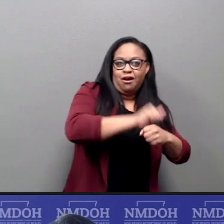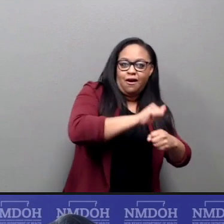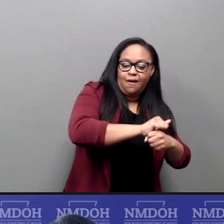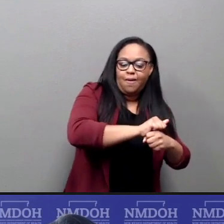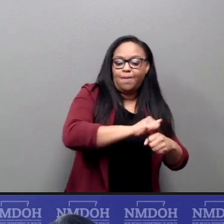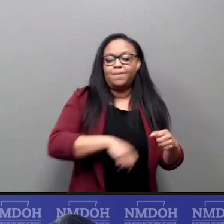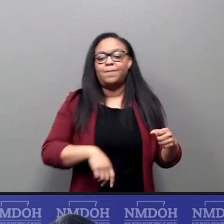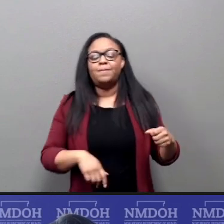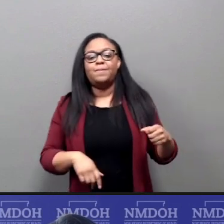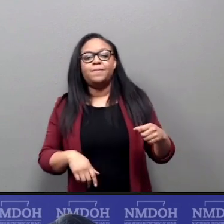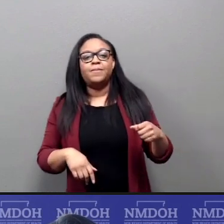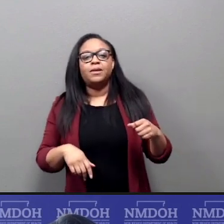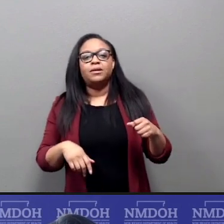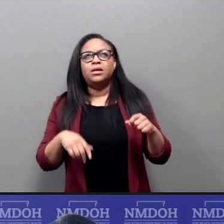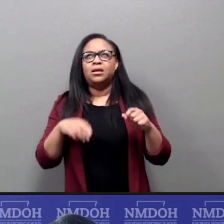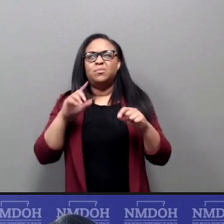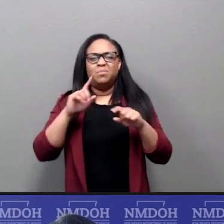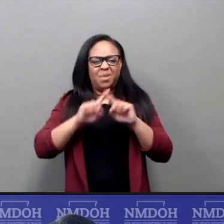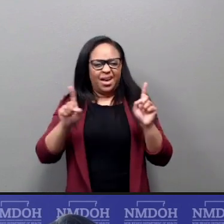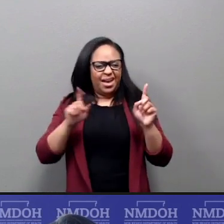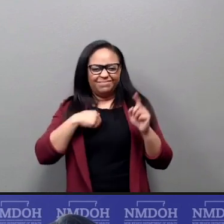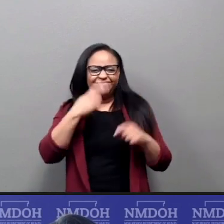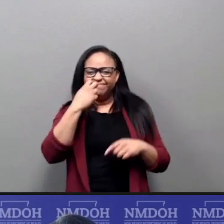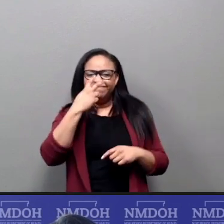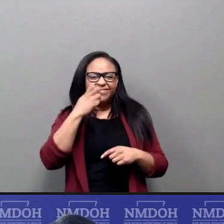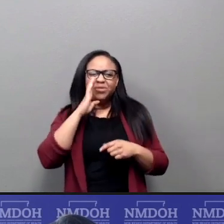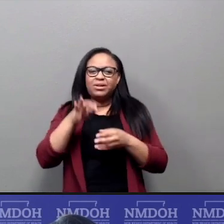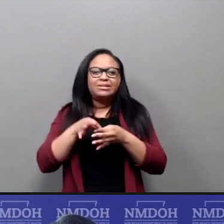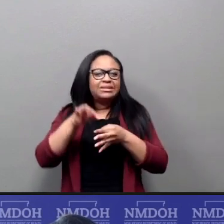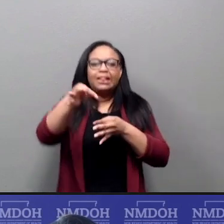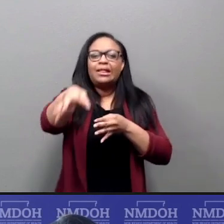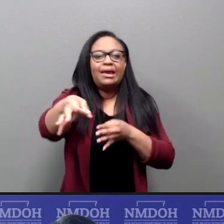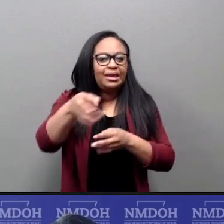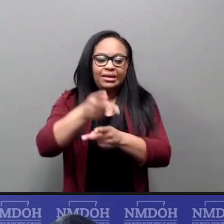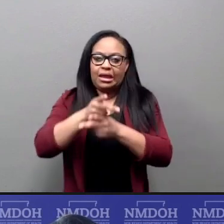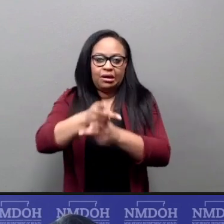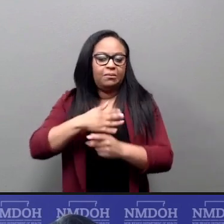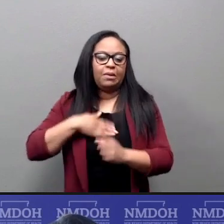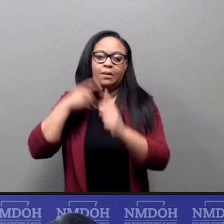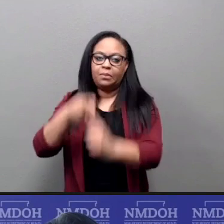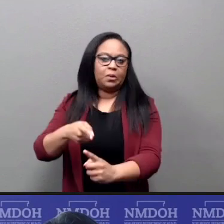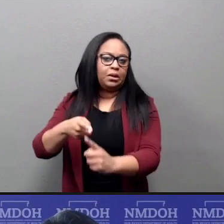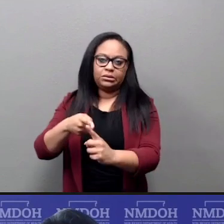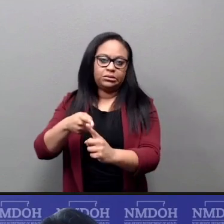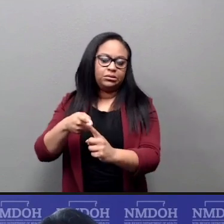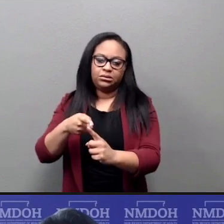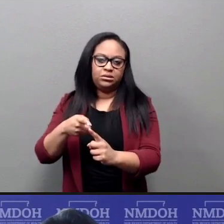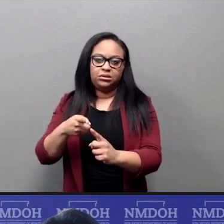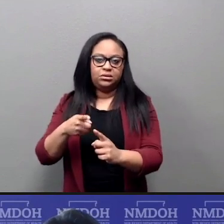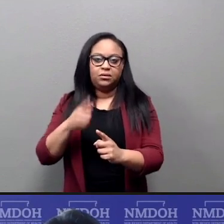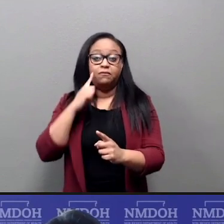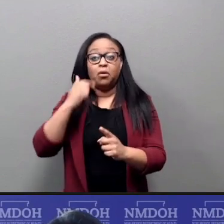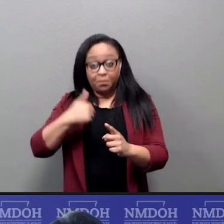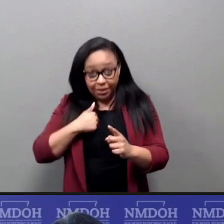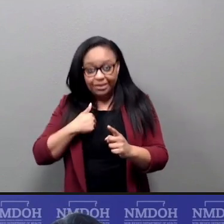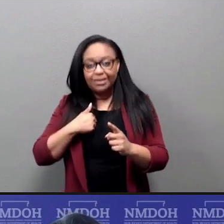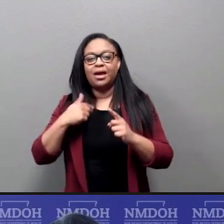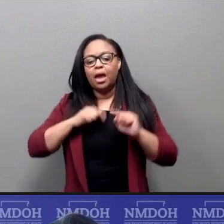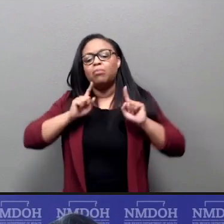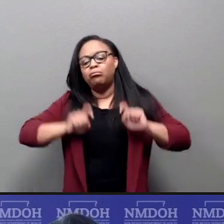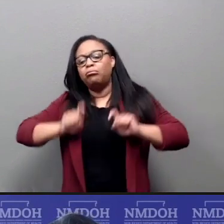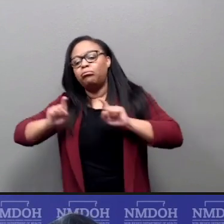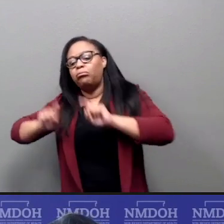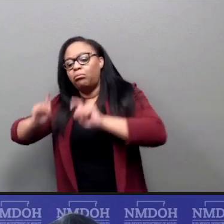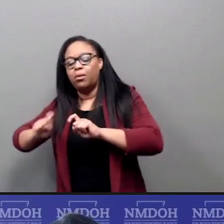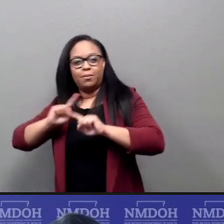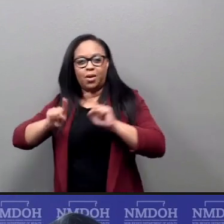unnecessarily introducing a huge delay that's going to delay care. And my experience, at least in my practice, with those roughly 10 people over the